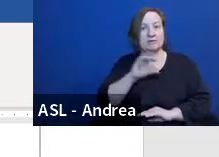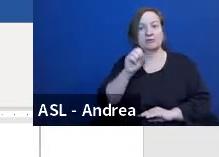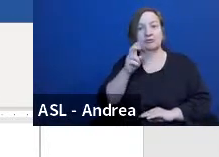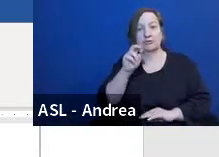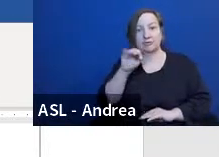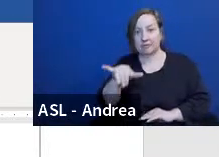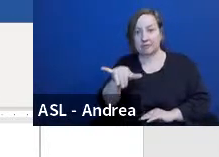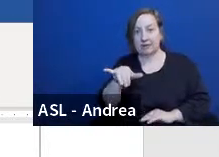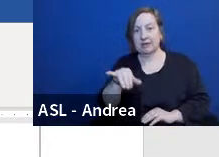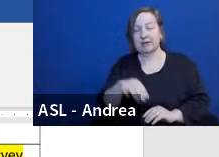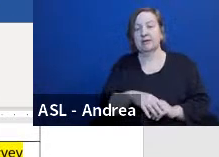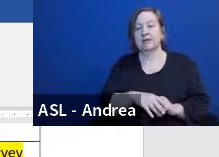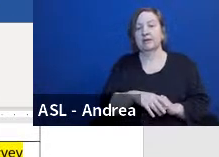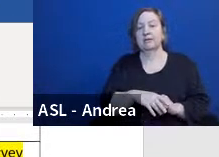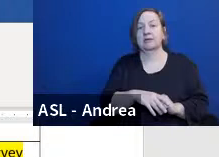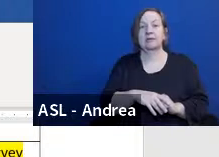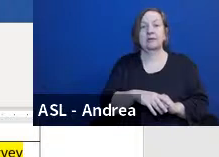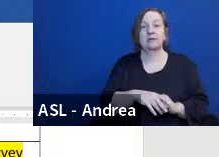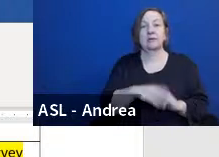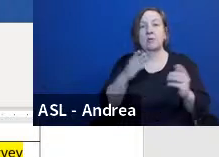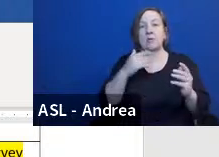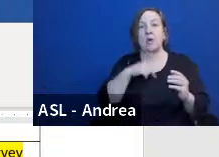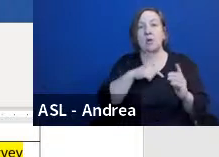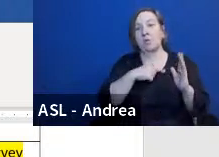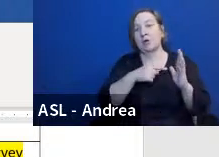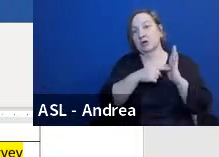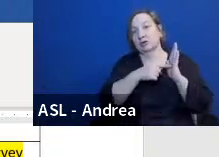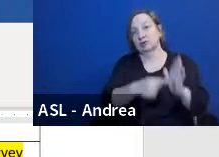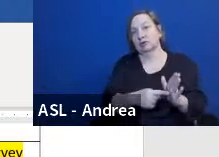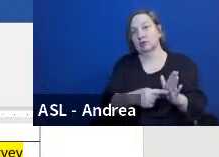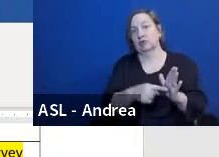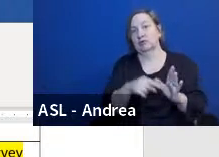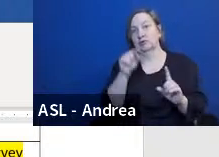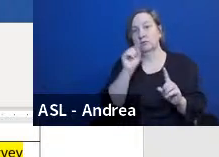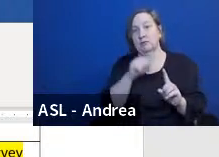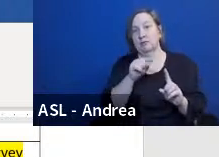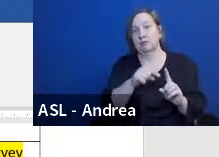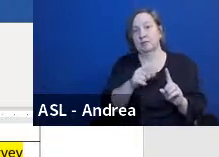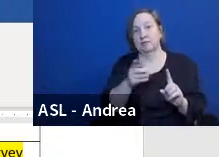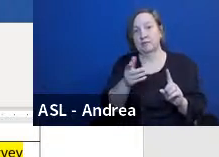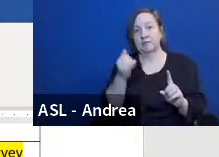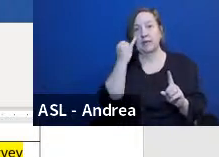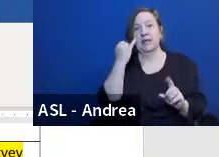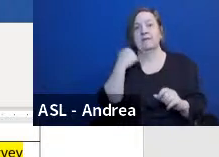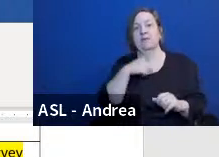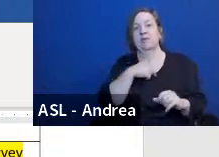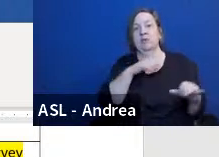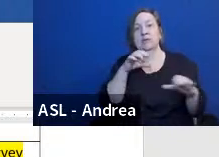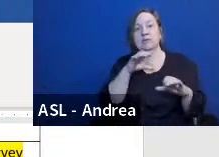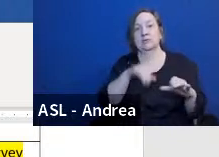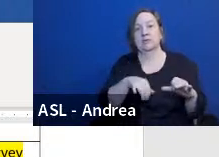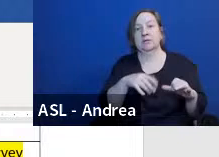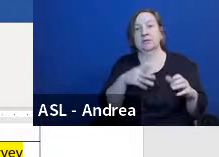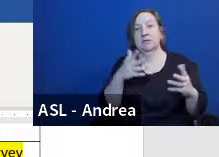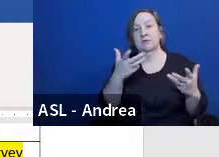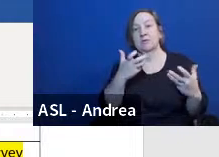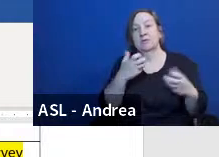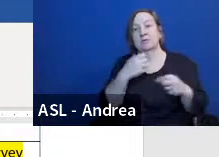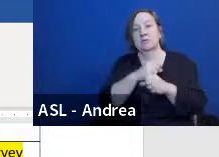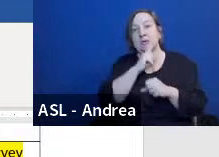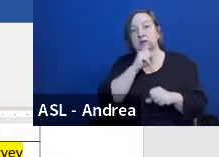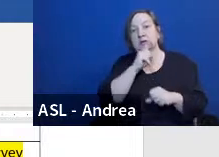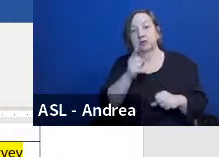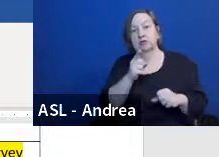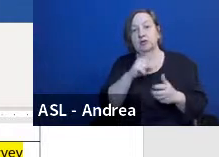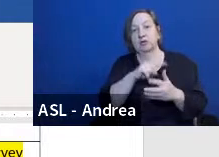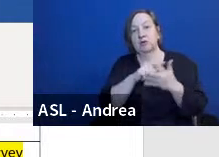surveys. The thing that we've pointed out here, if we were to do this, we want to make sure that things